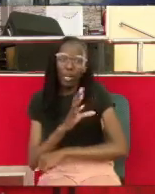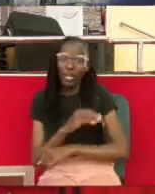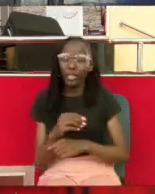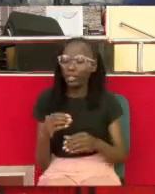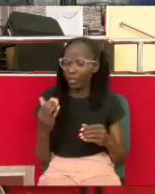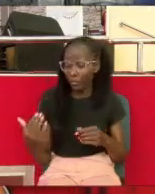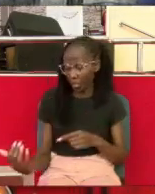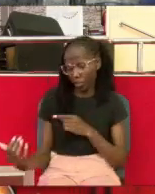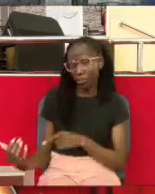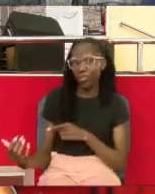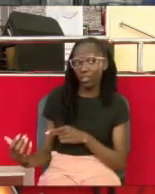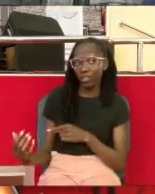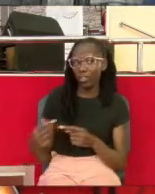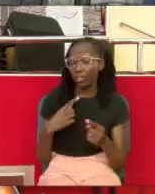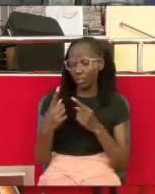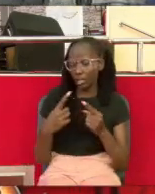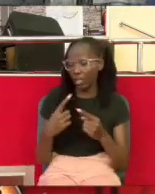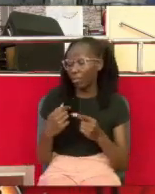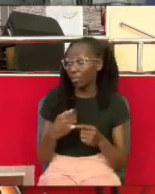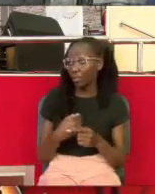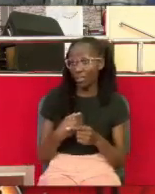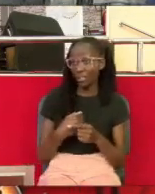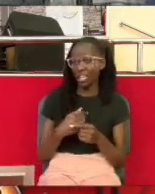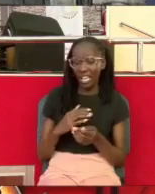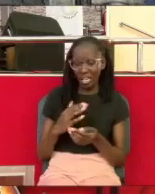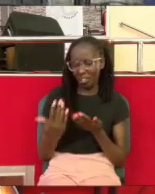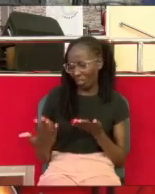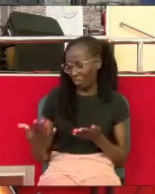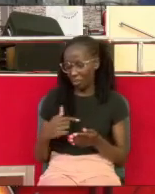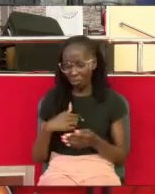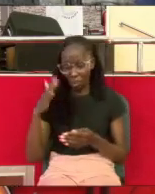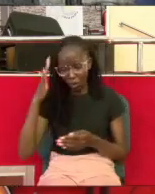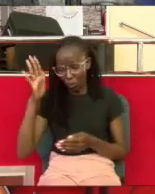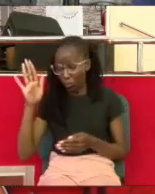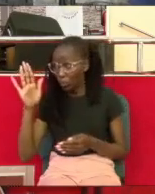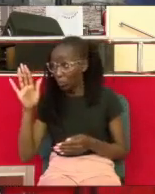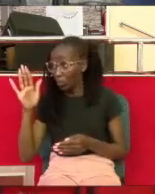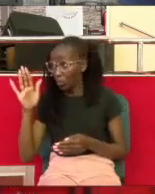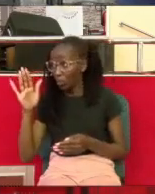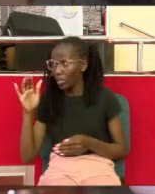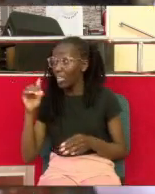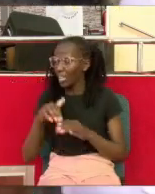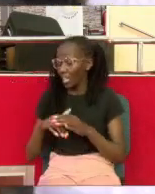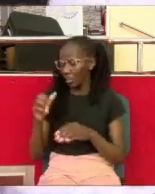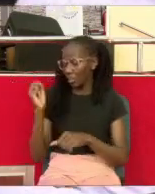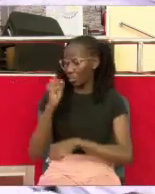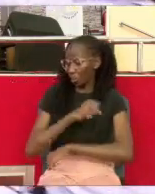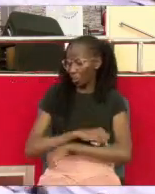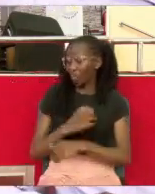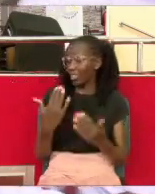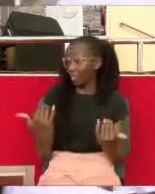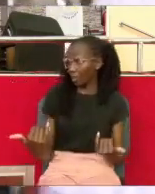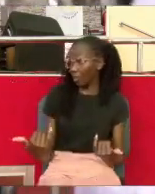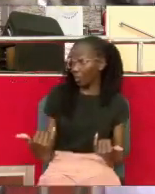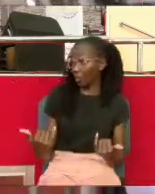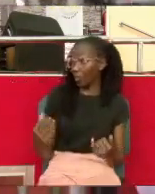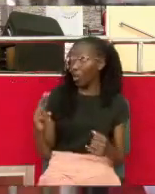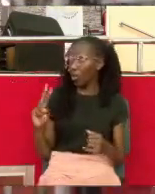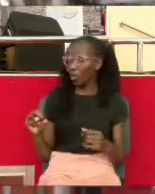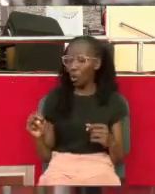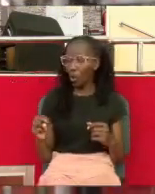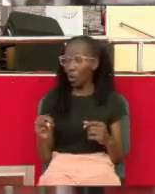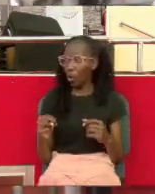I hadn't seen. Because he says, nowadays, some school, there is no, that harassment.